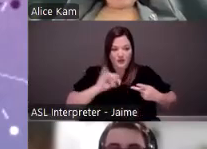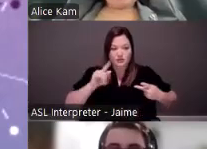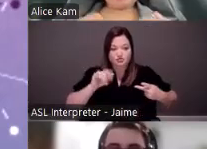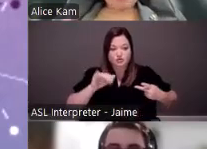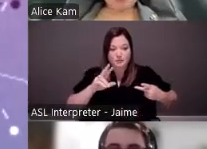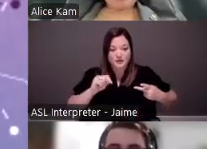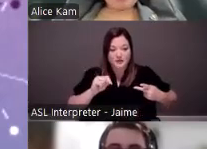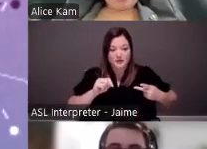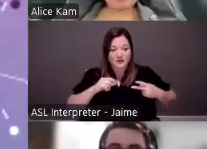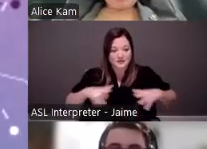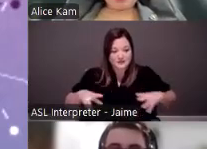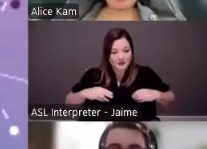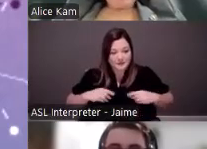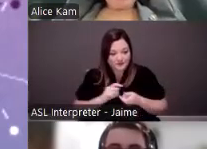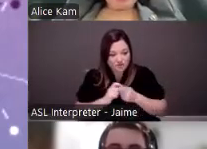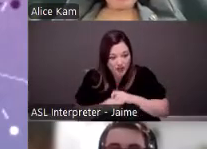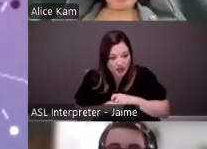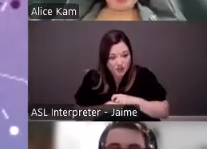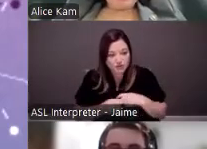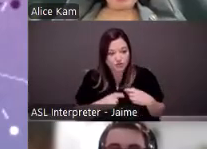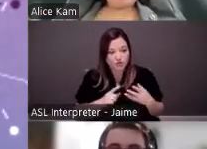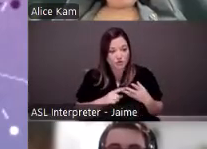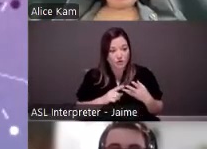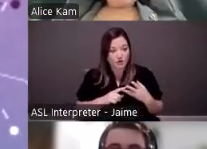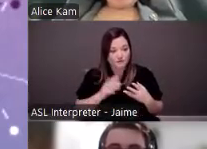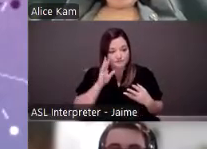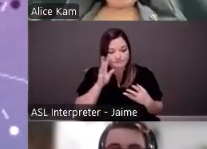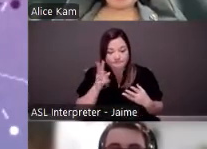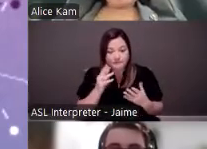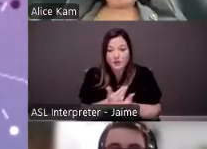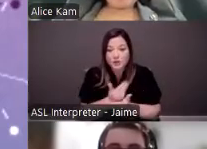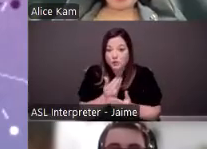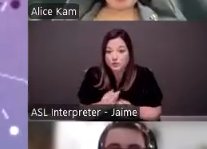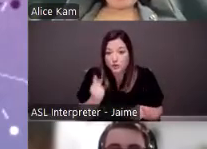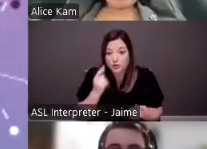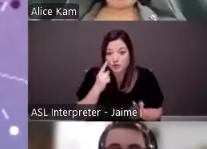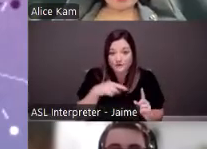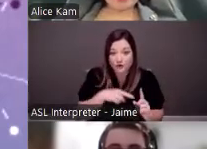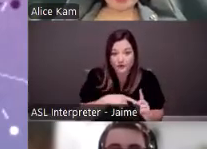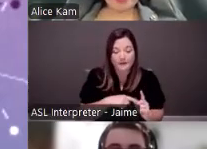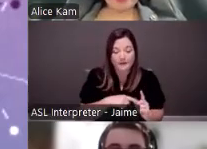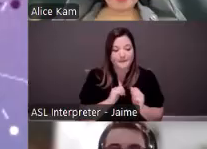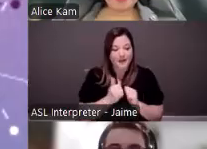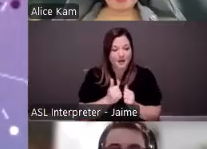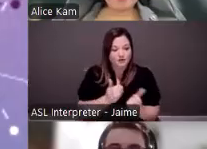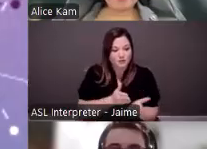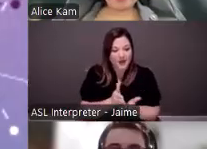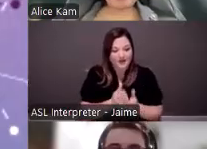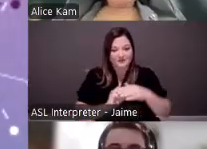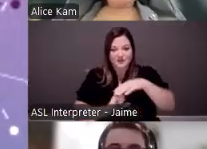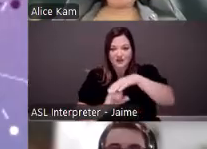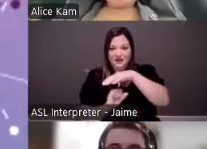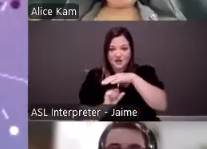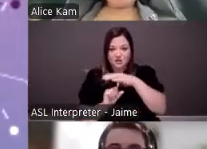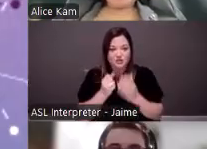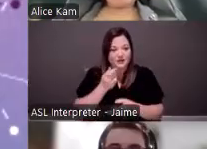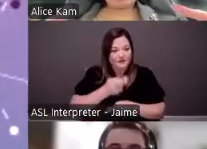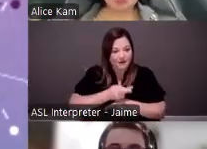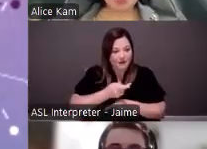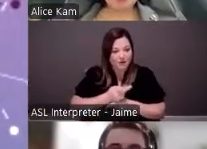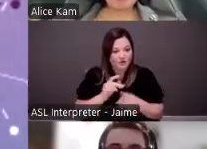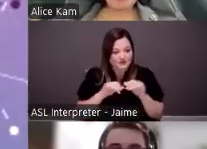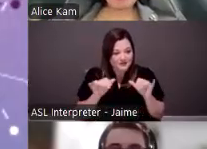or how they come up in terms of a new solution for them. Object is how to navigate the concussion care system. Rules are the